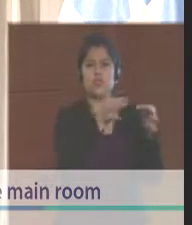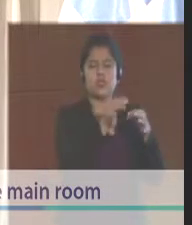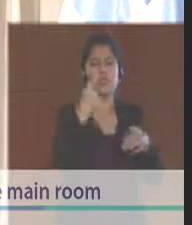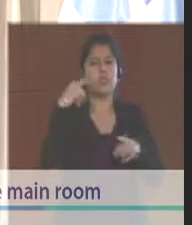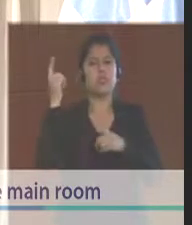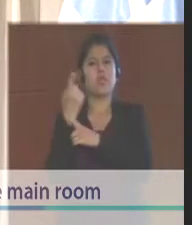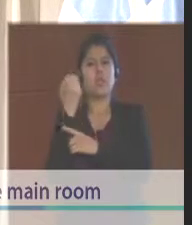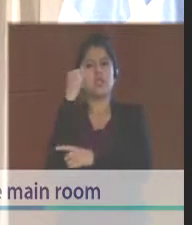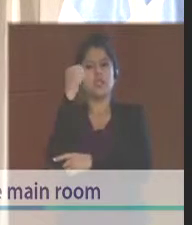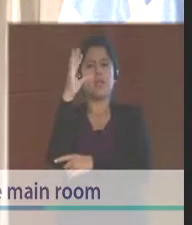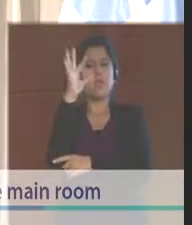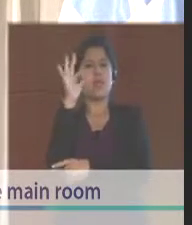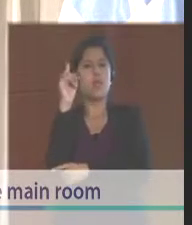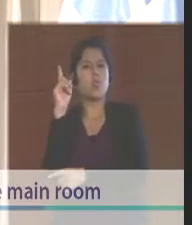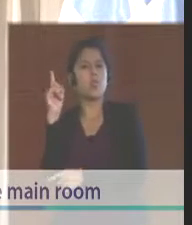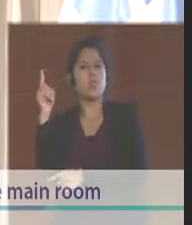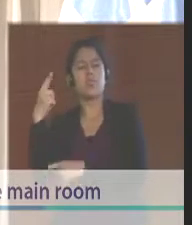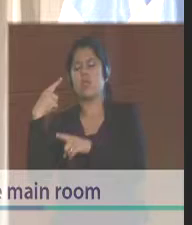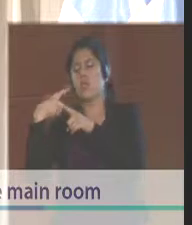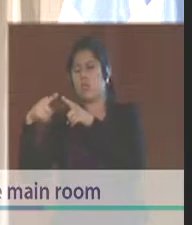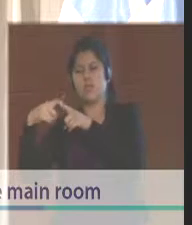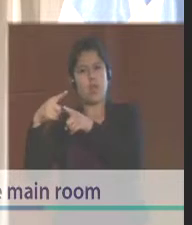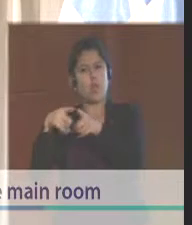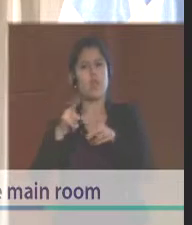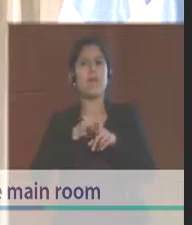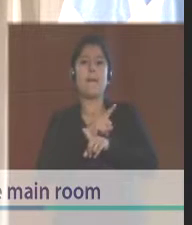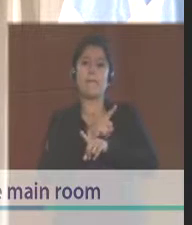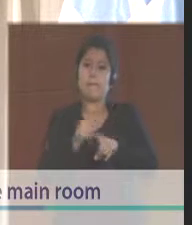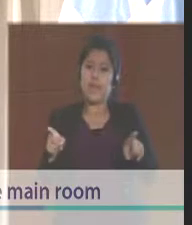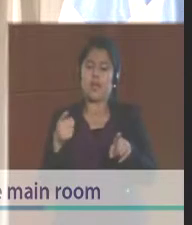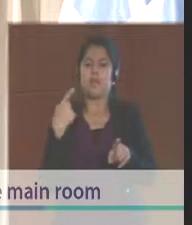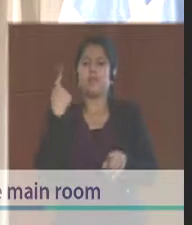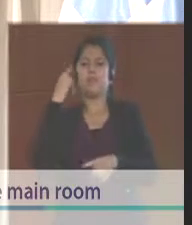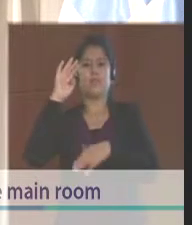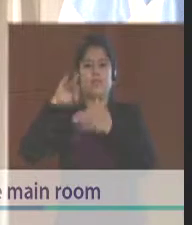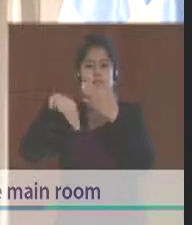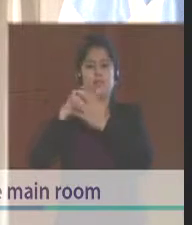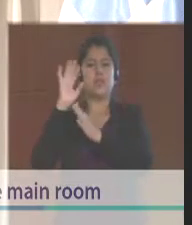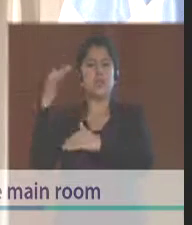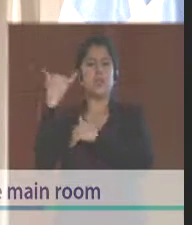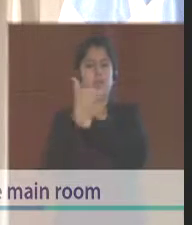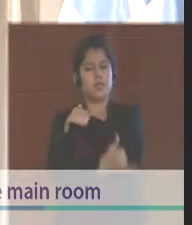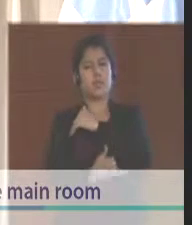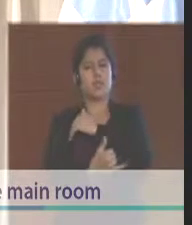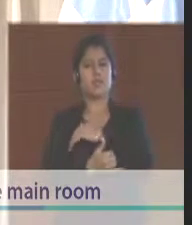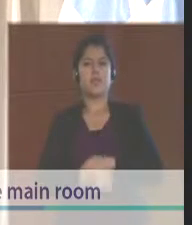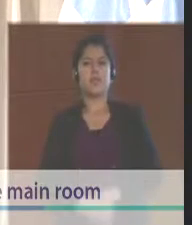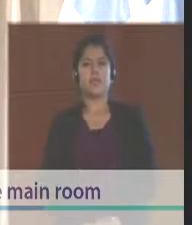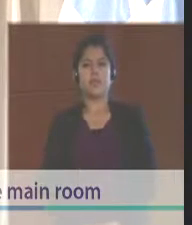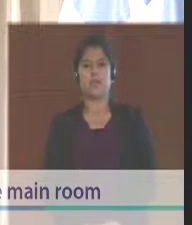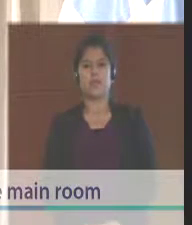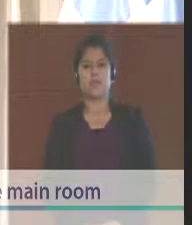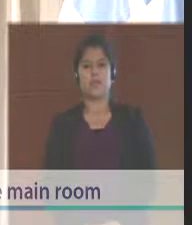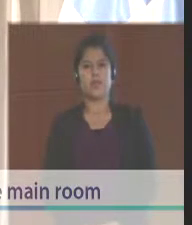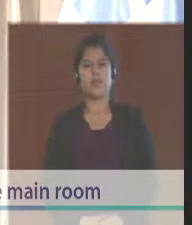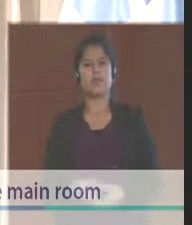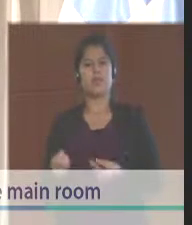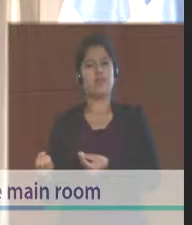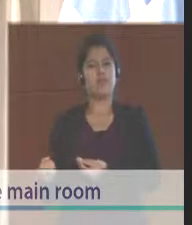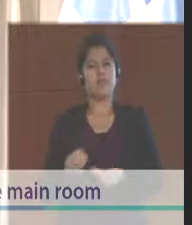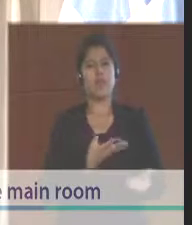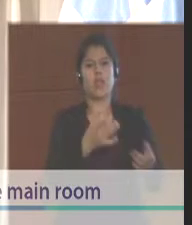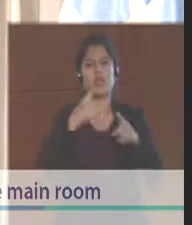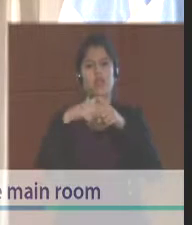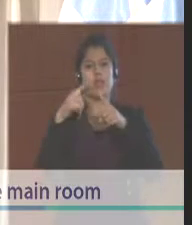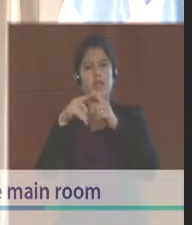put into practice the 911 system, amongst others, but we will leave that to our country statement.